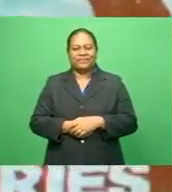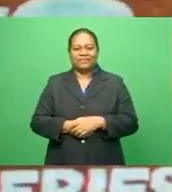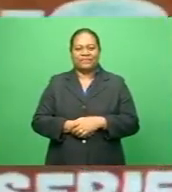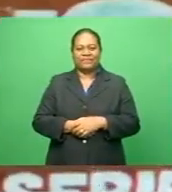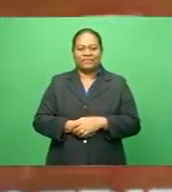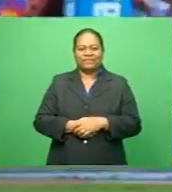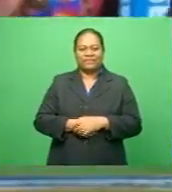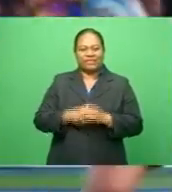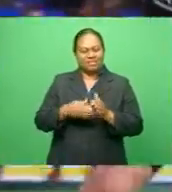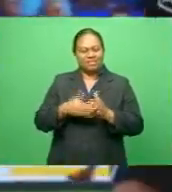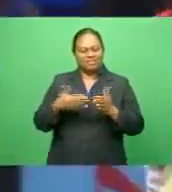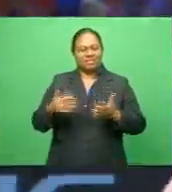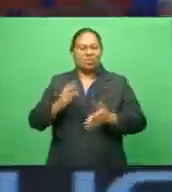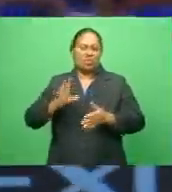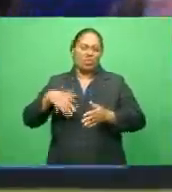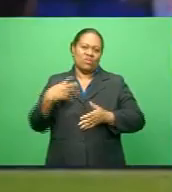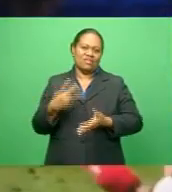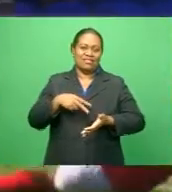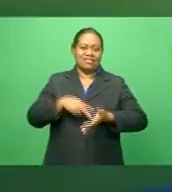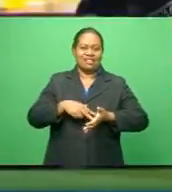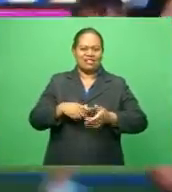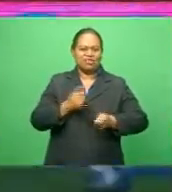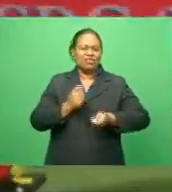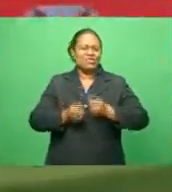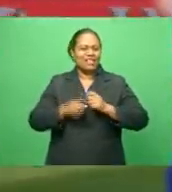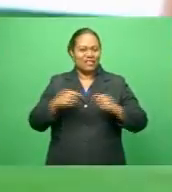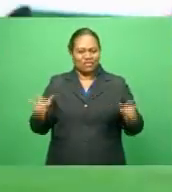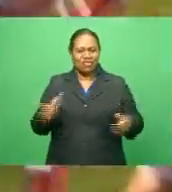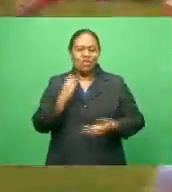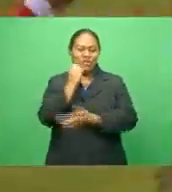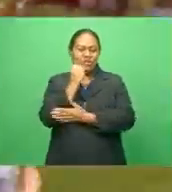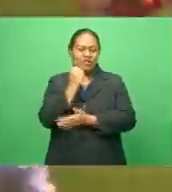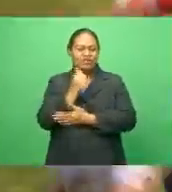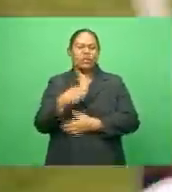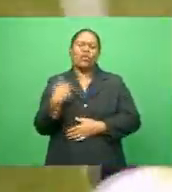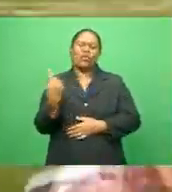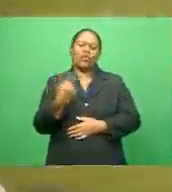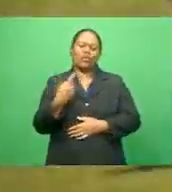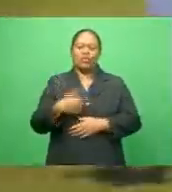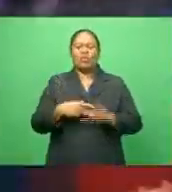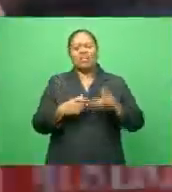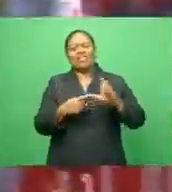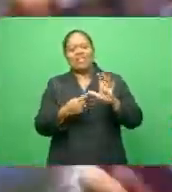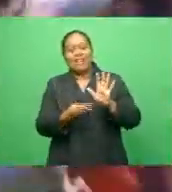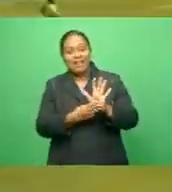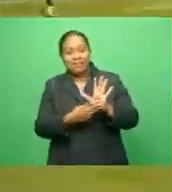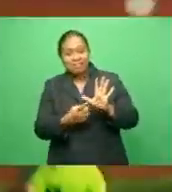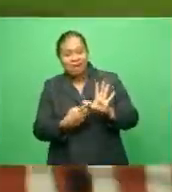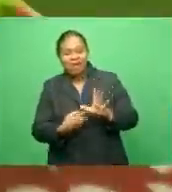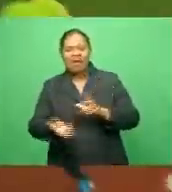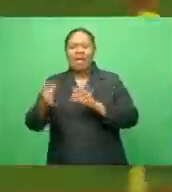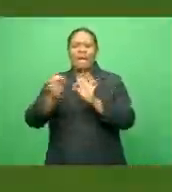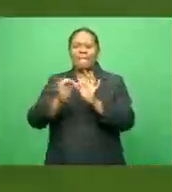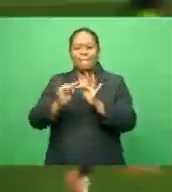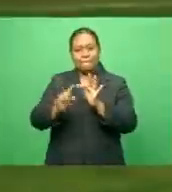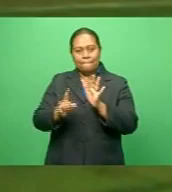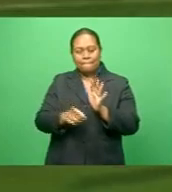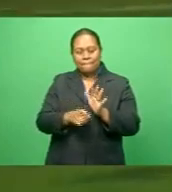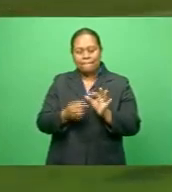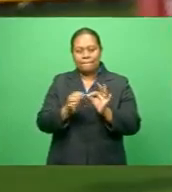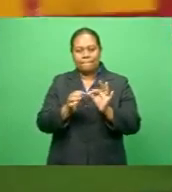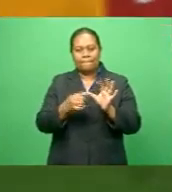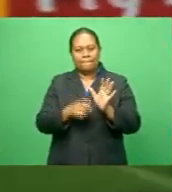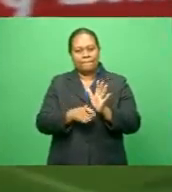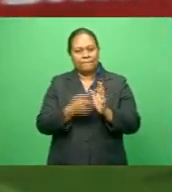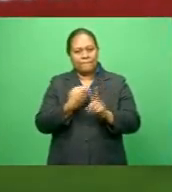really stood the test of time in rugby. And to all the nominees like Rama, Perry Baker, Warner Cox, Senatla,